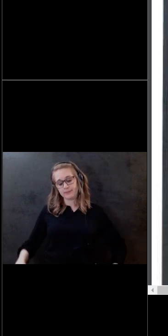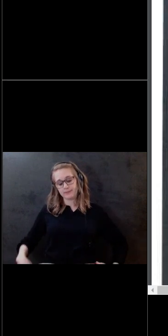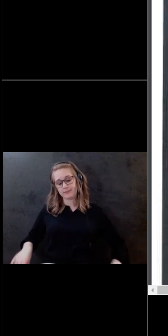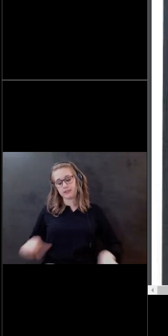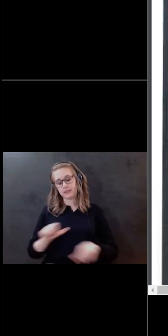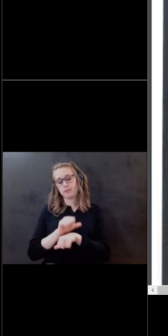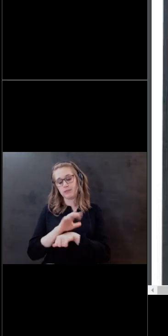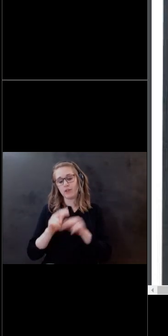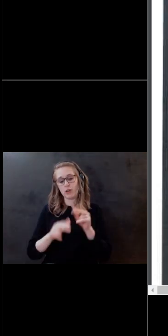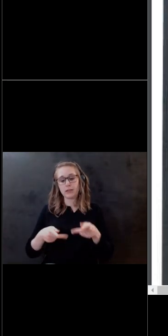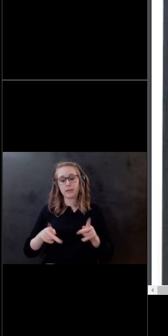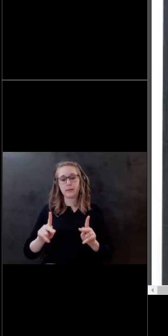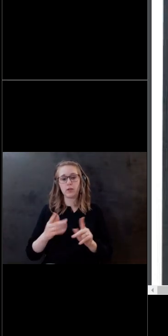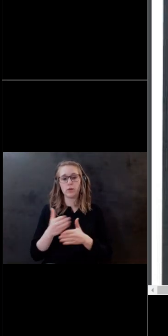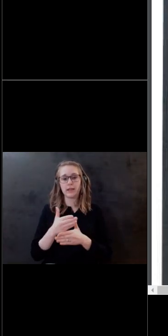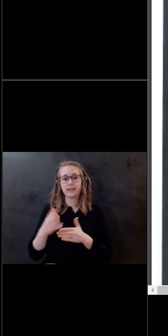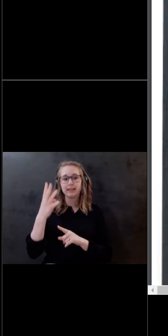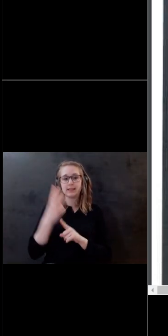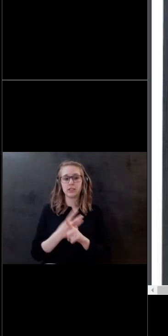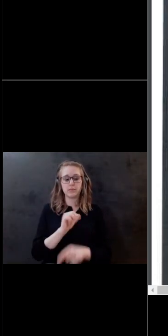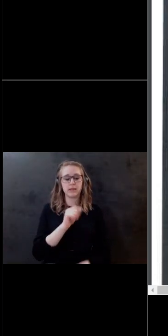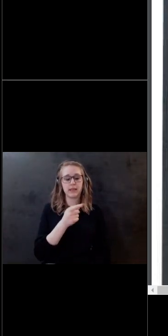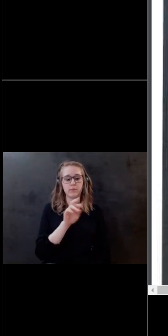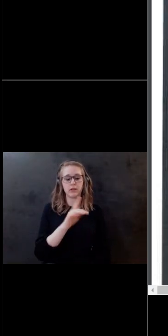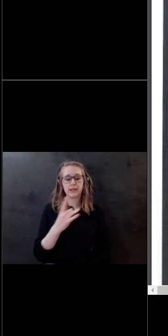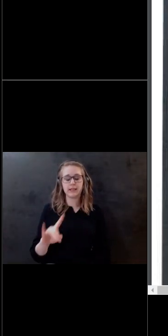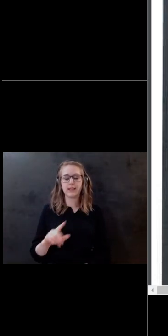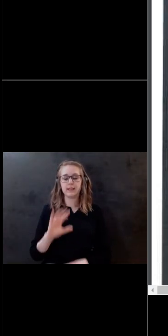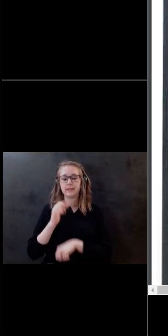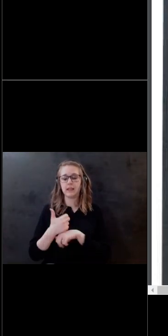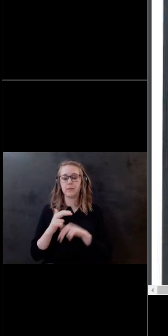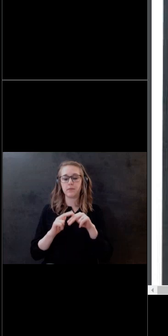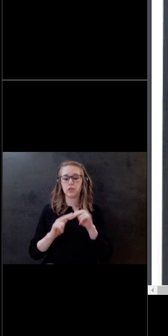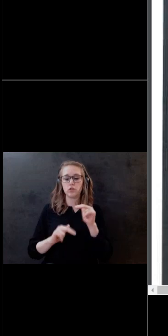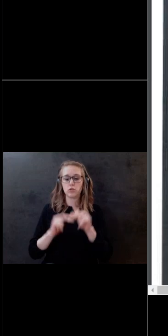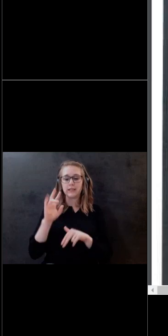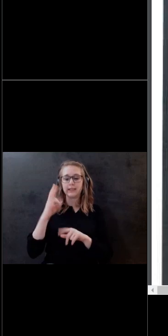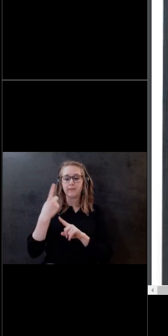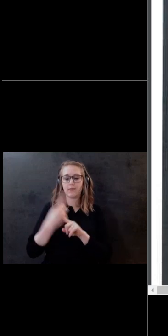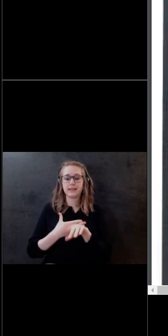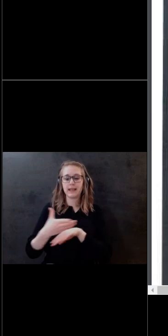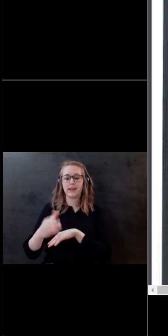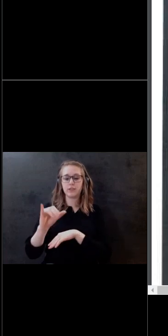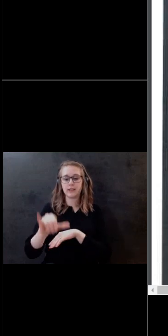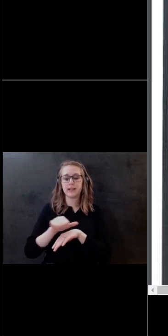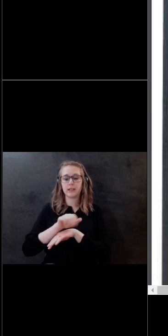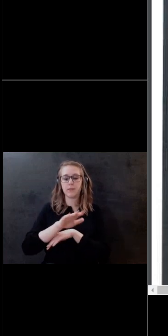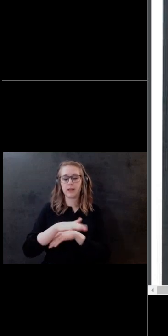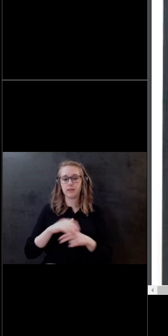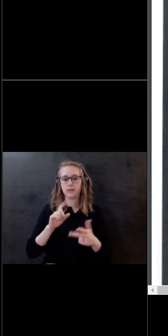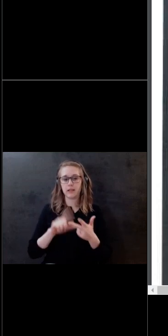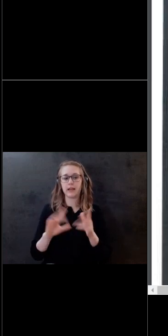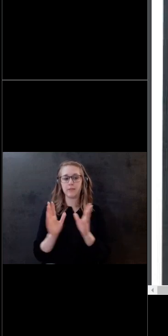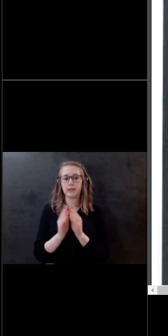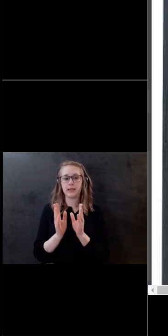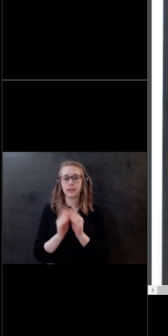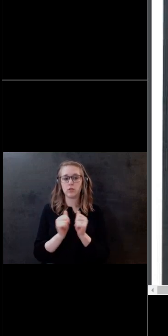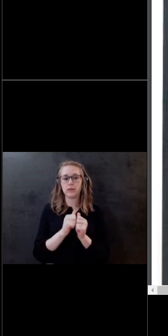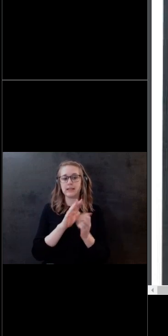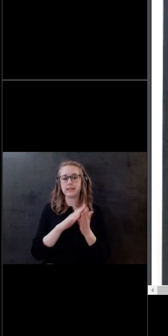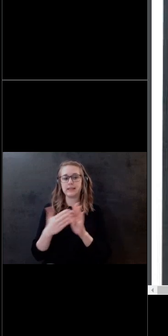permits within 6 months of April 18th. Commencement of construction 7 months after submittal. A meeting with the city